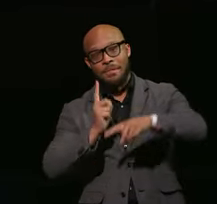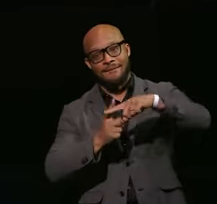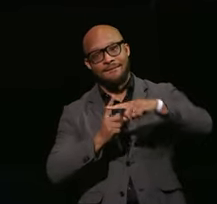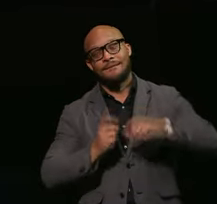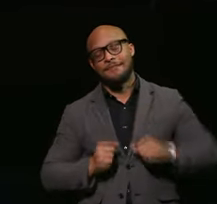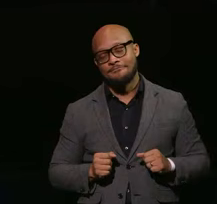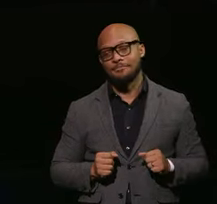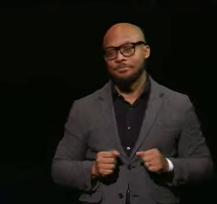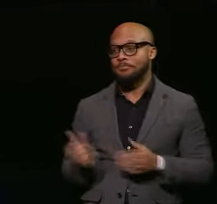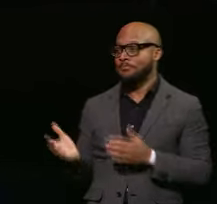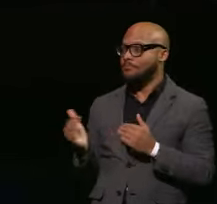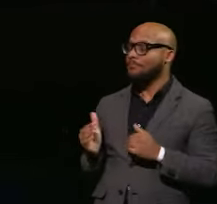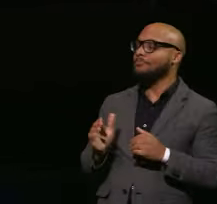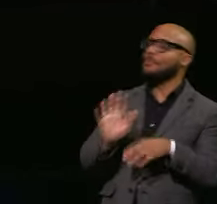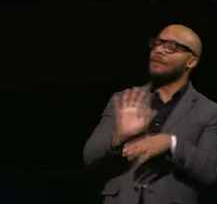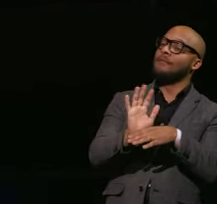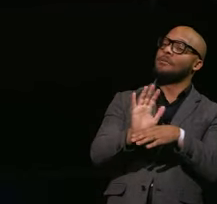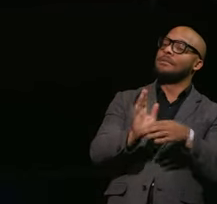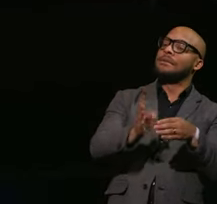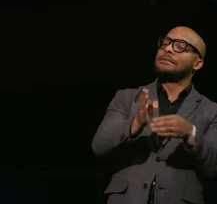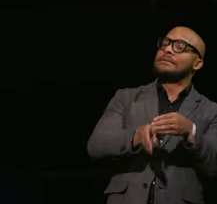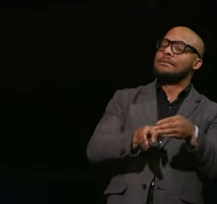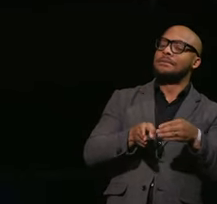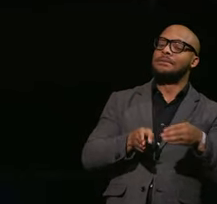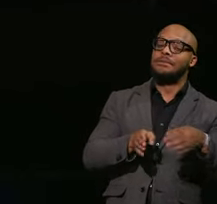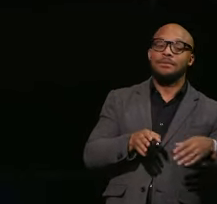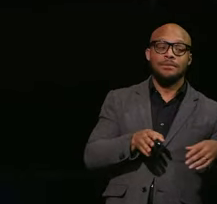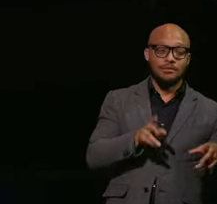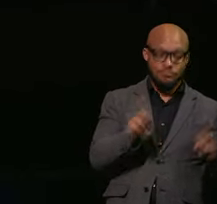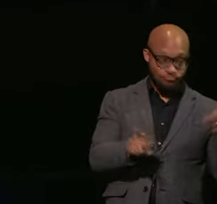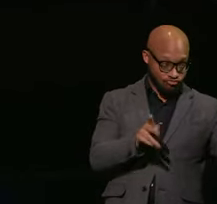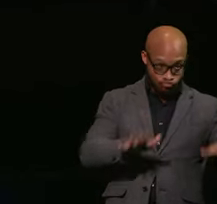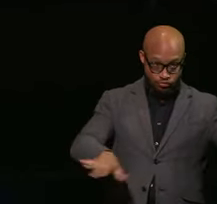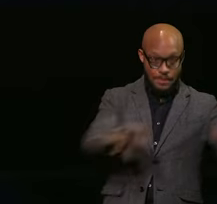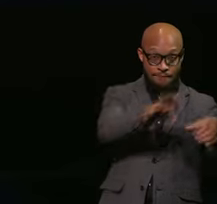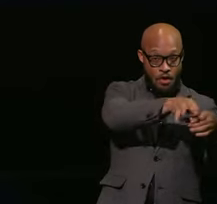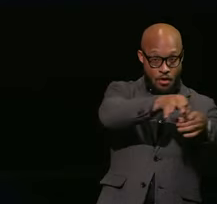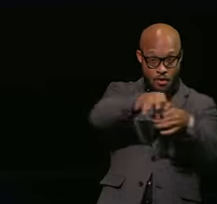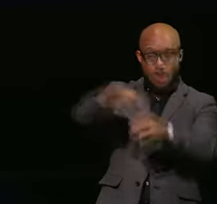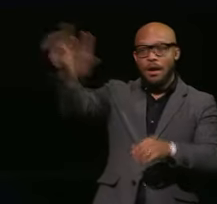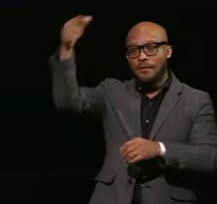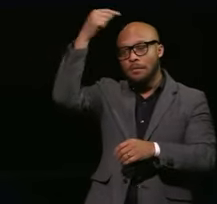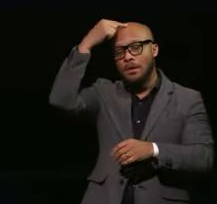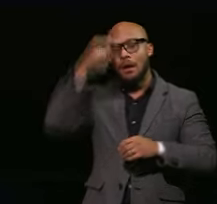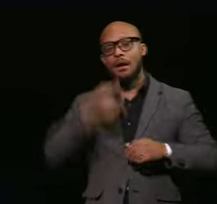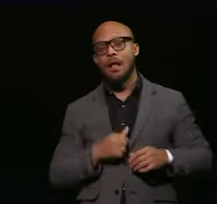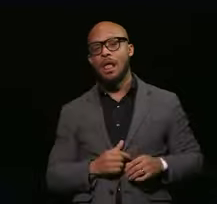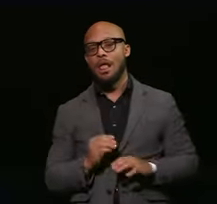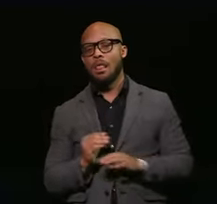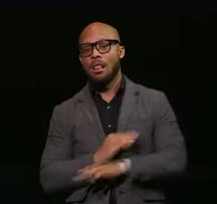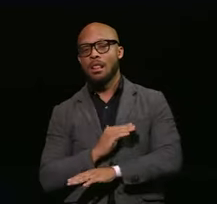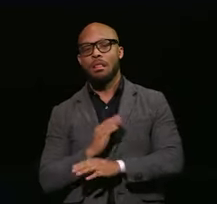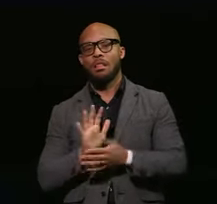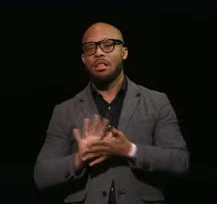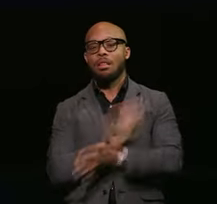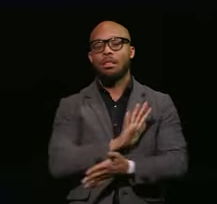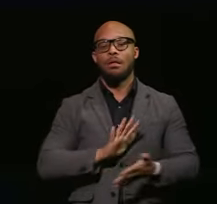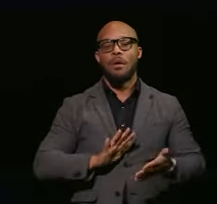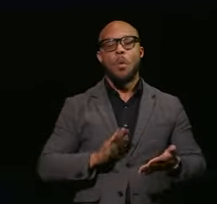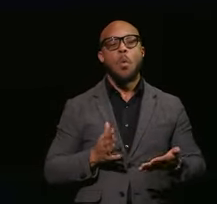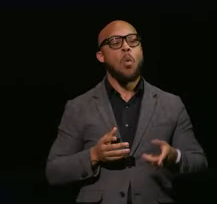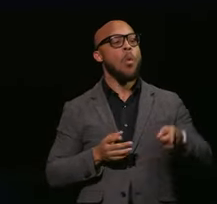film ends with the election being stolen from him. His children are in the United States staying with an